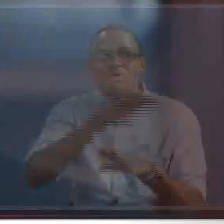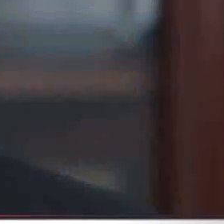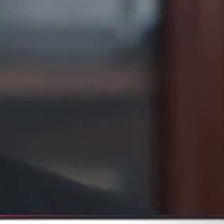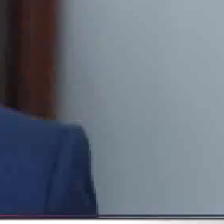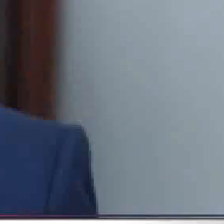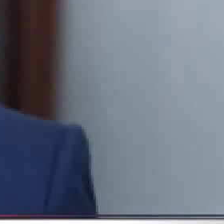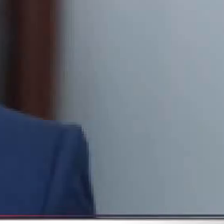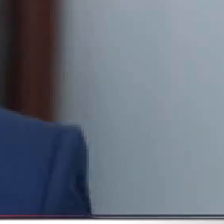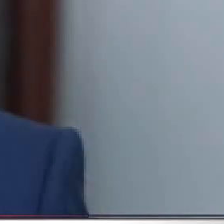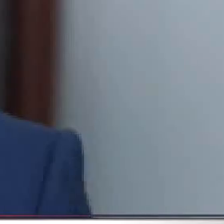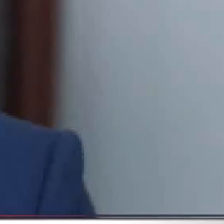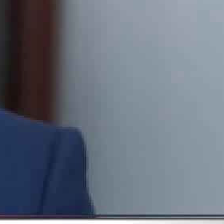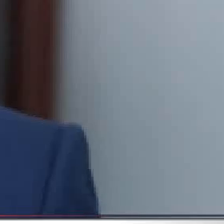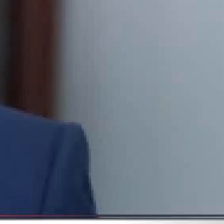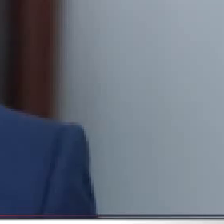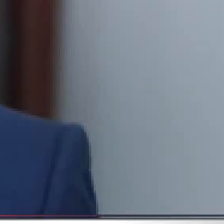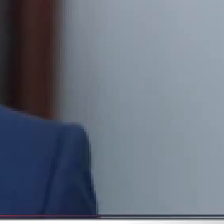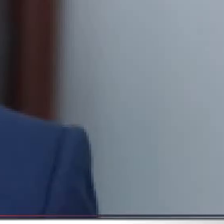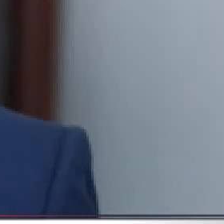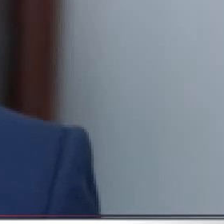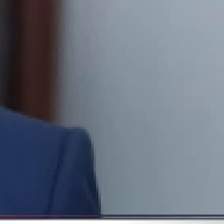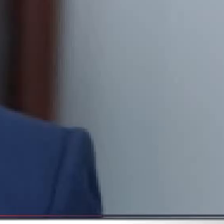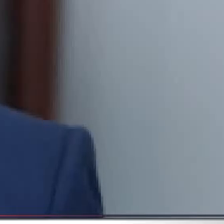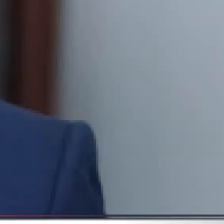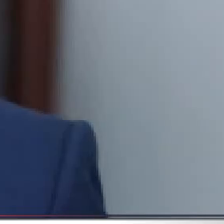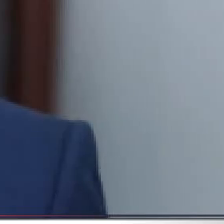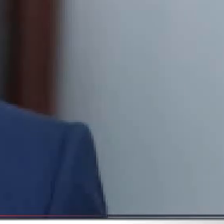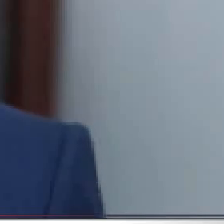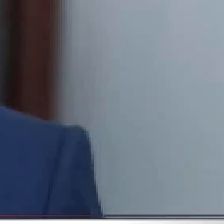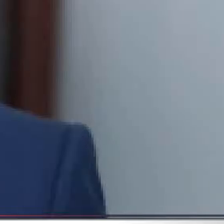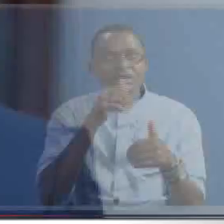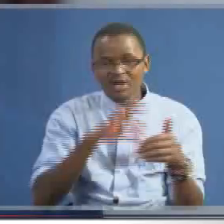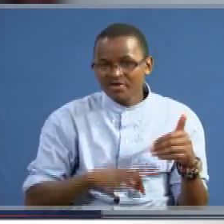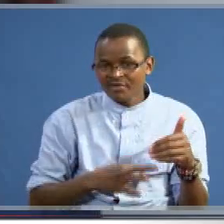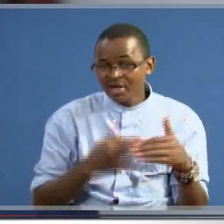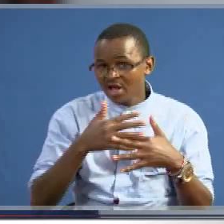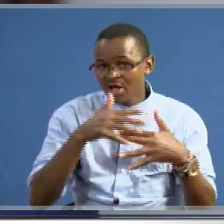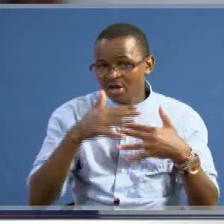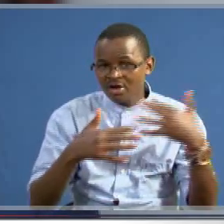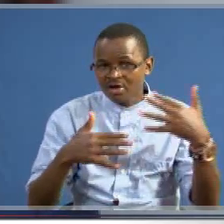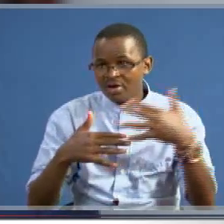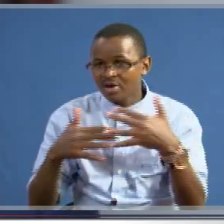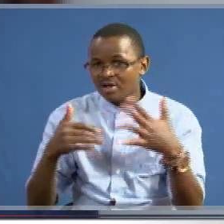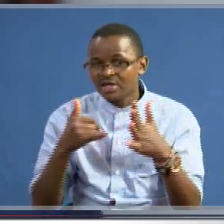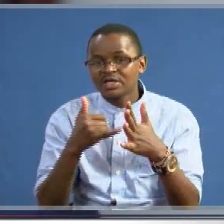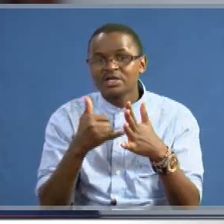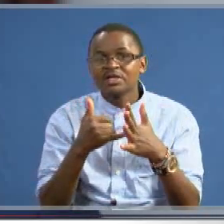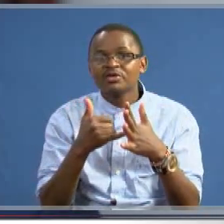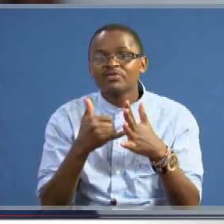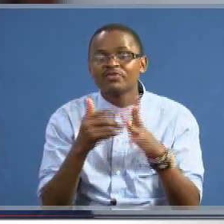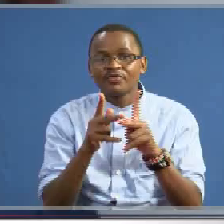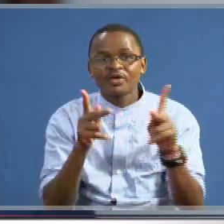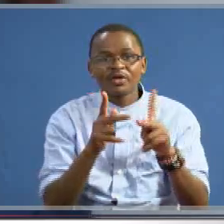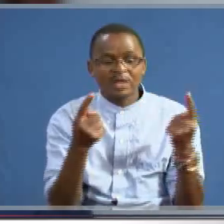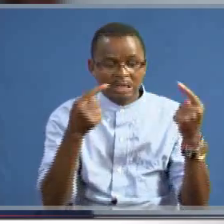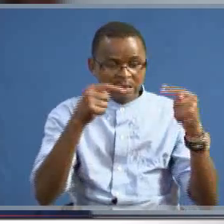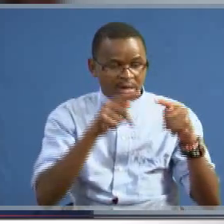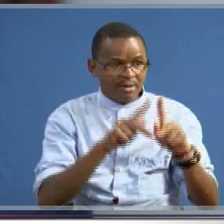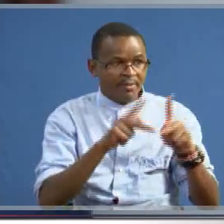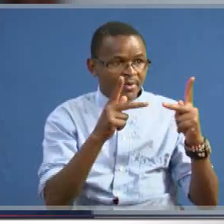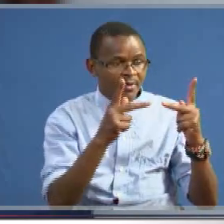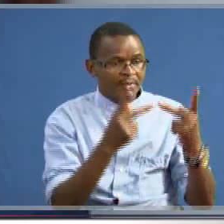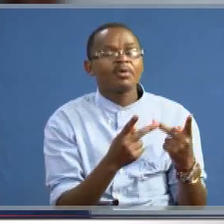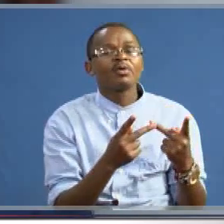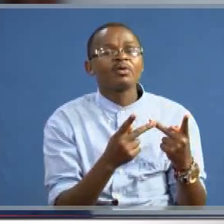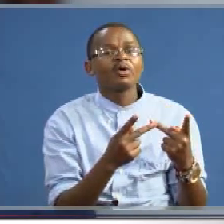FMC G's for them the sky is the limit and it's really nice I feel very comfortable you know it's it's very nice to come to a place where I can